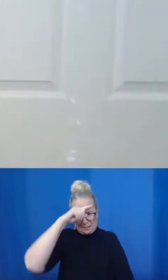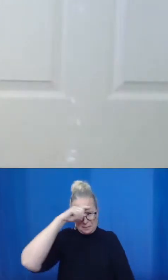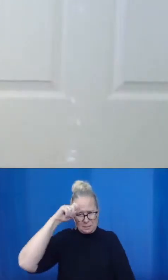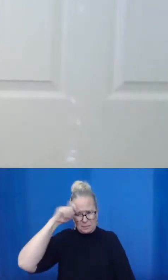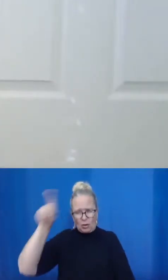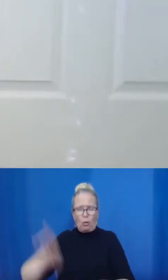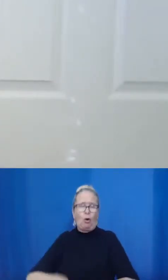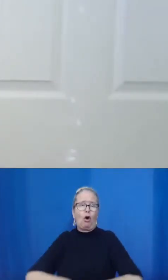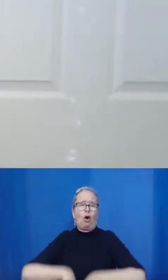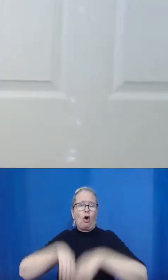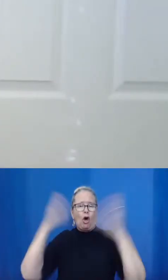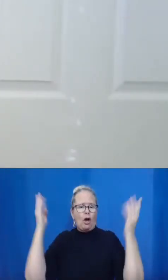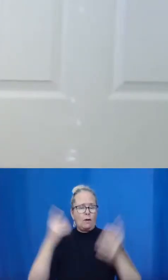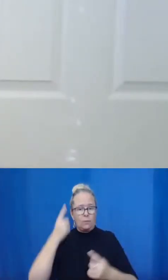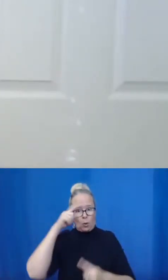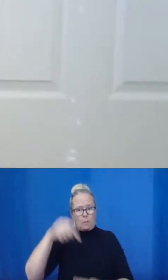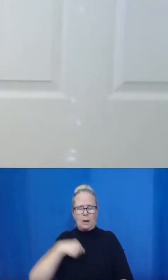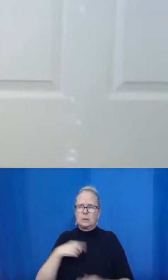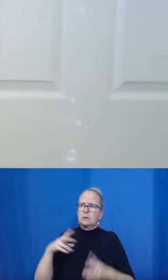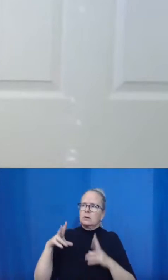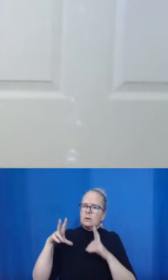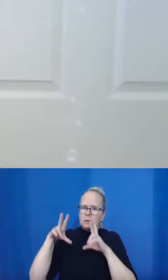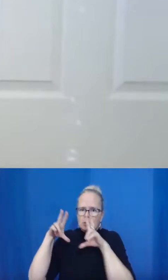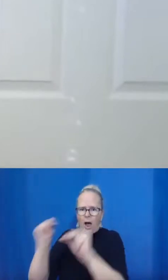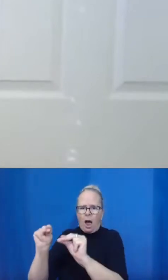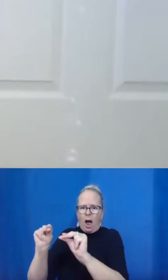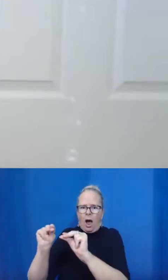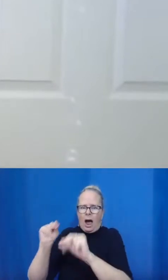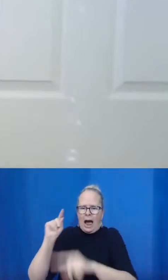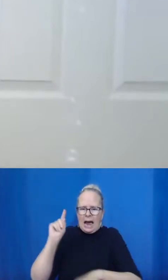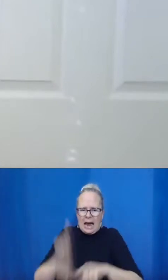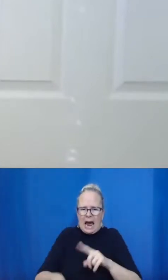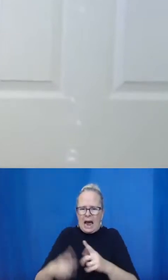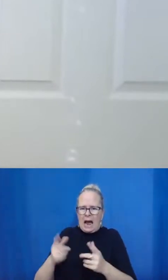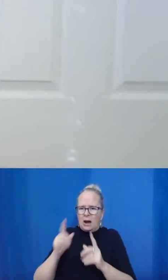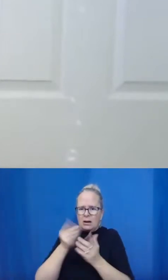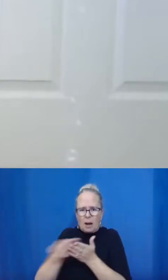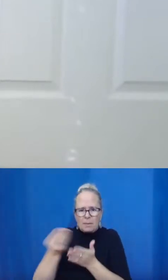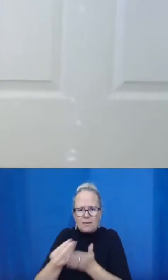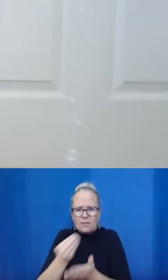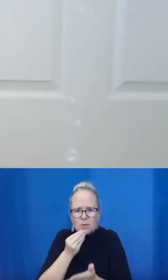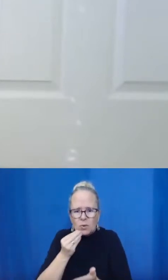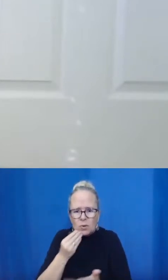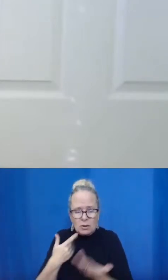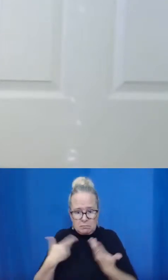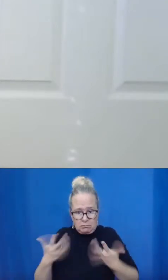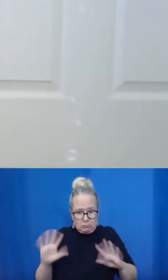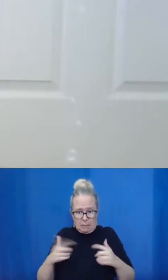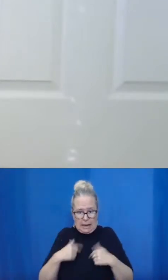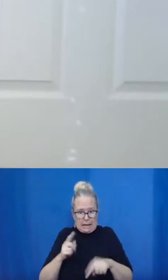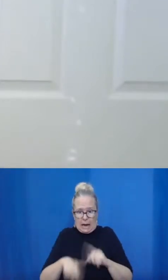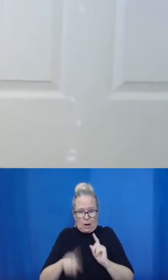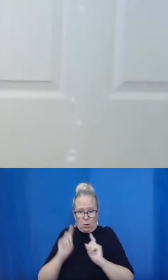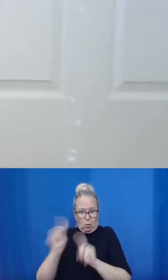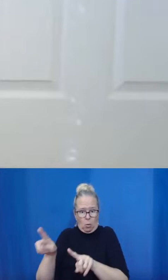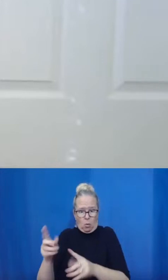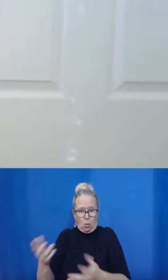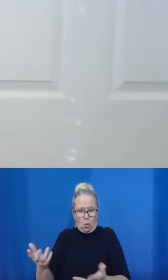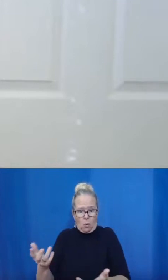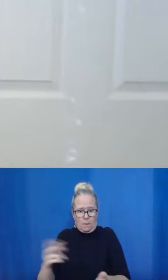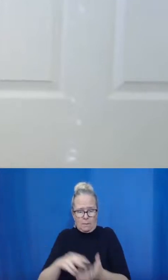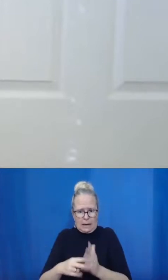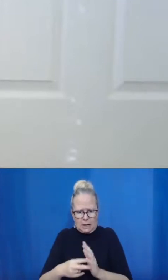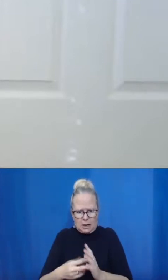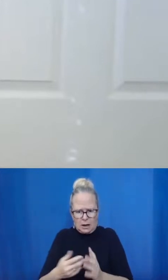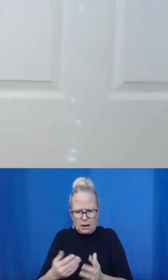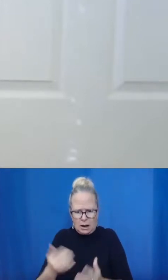It was devastating. It was really devastating for me because this means I can't even no longer safely go to the grocery store and buy